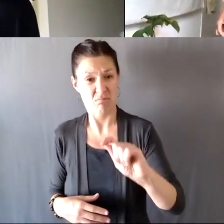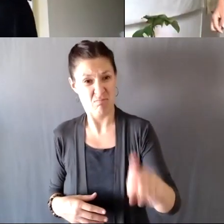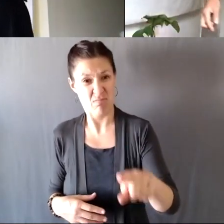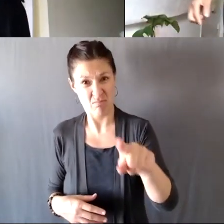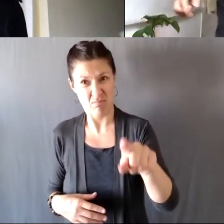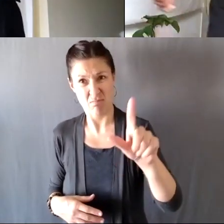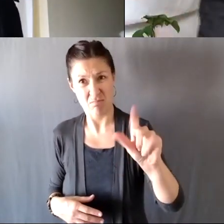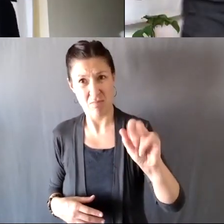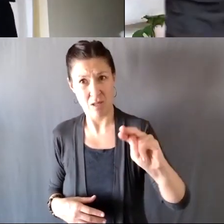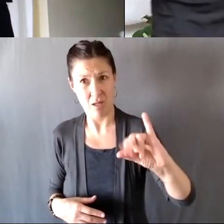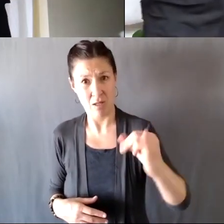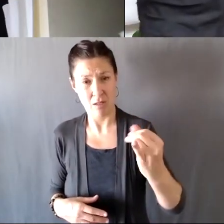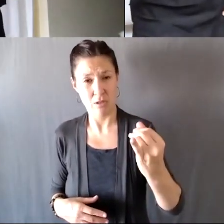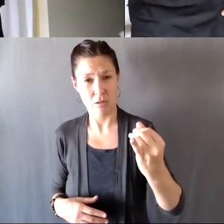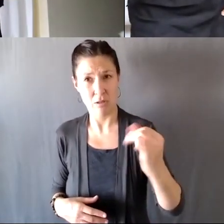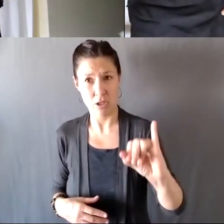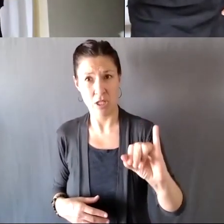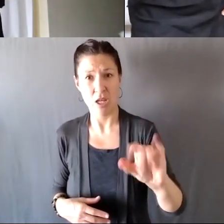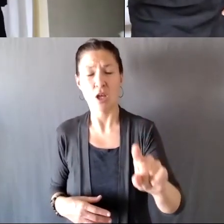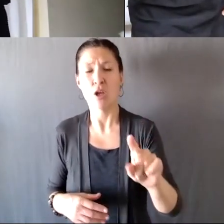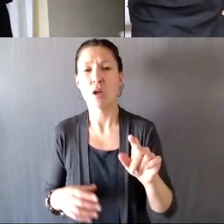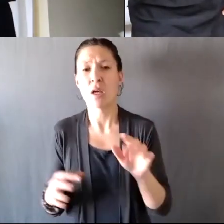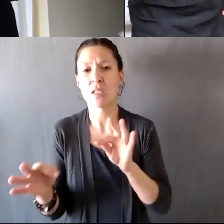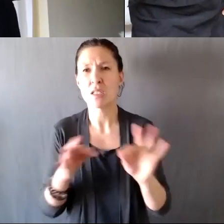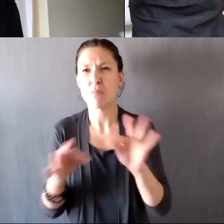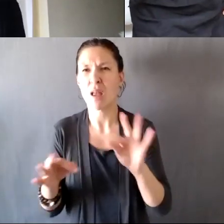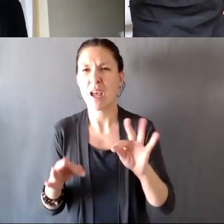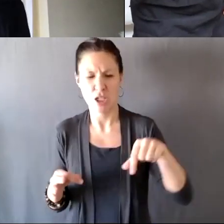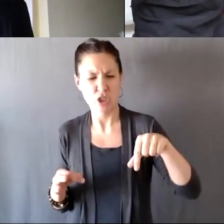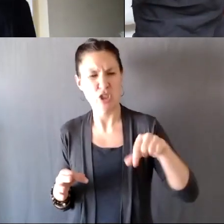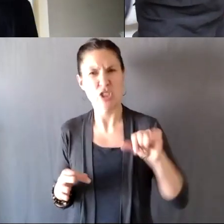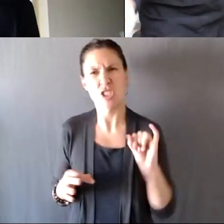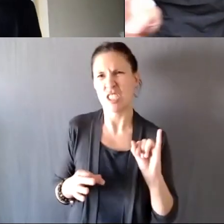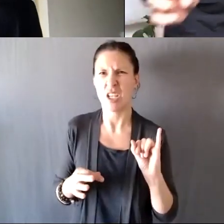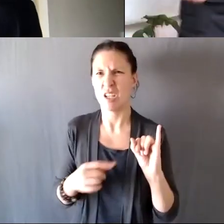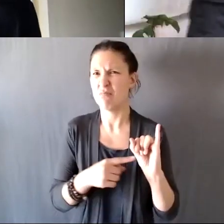give a short explanation of what Qi is for anyone who might not know?